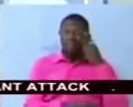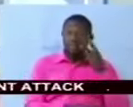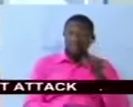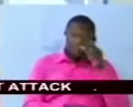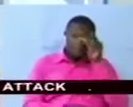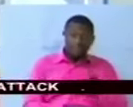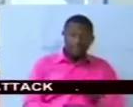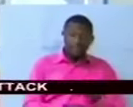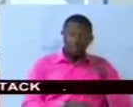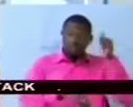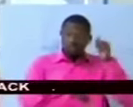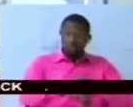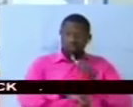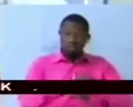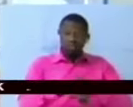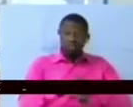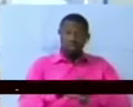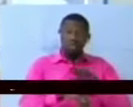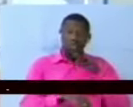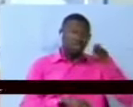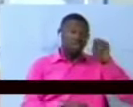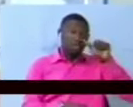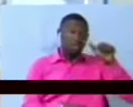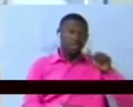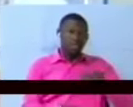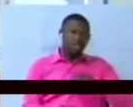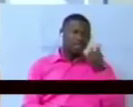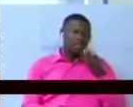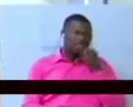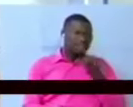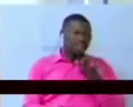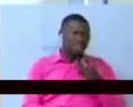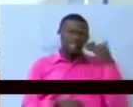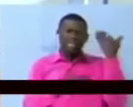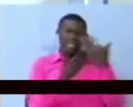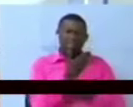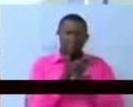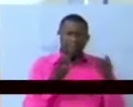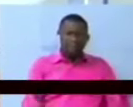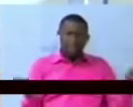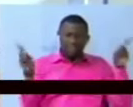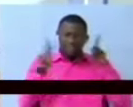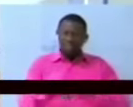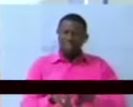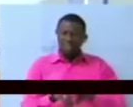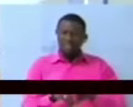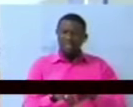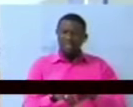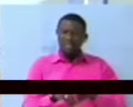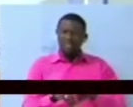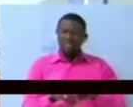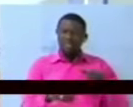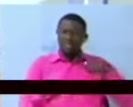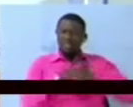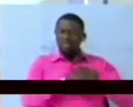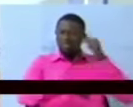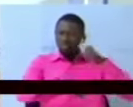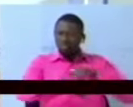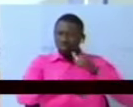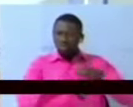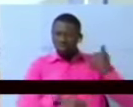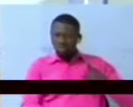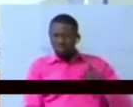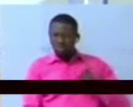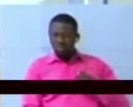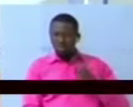has never participated in torture. What would you say to that? Legi hara malaki bu lamin da bo waxe ne mom day